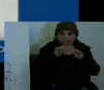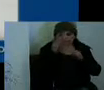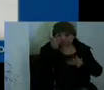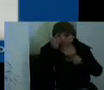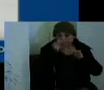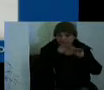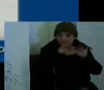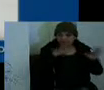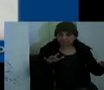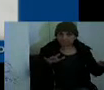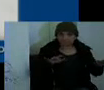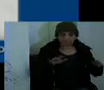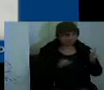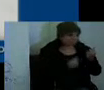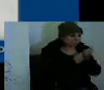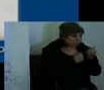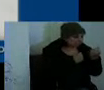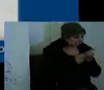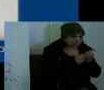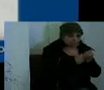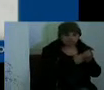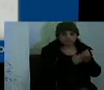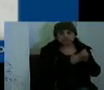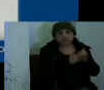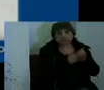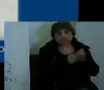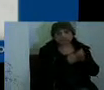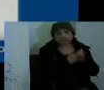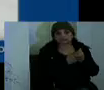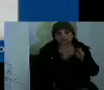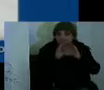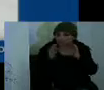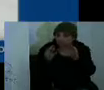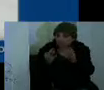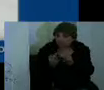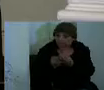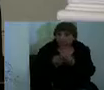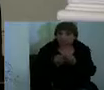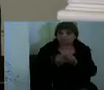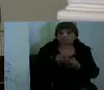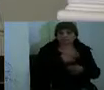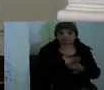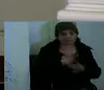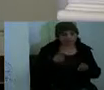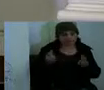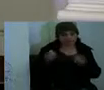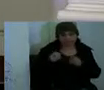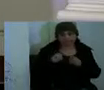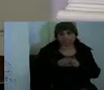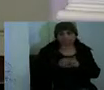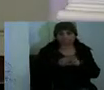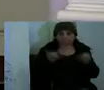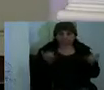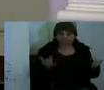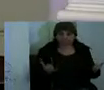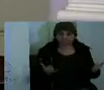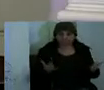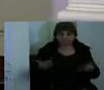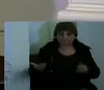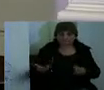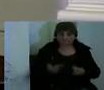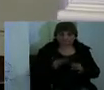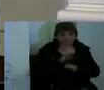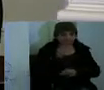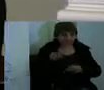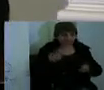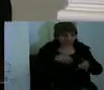as an ally, a supporter, or one of our beloved family, please do. And now, let's invite the Spirit